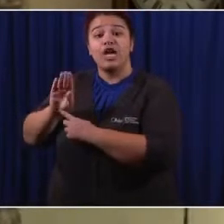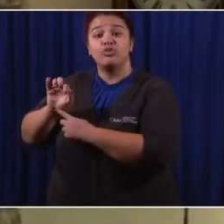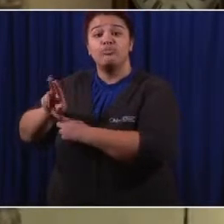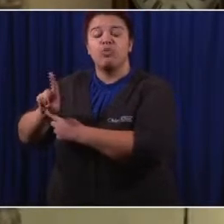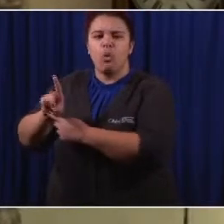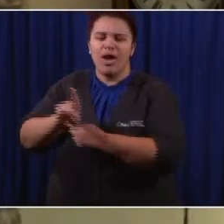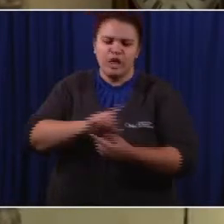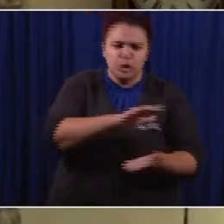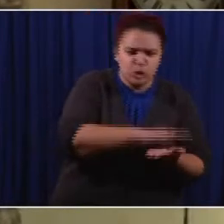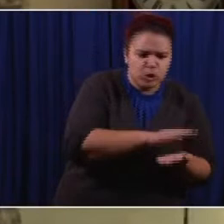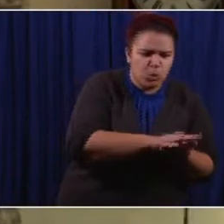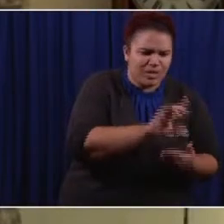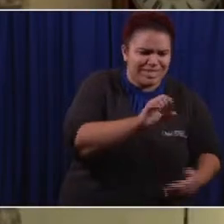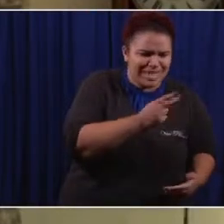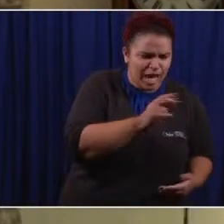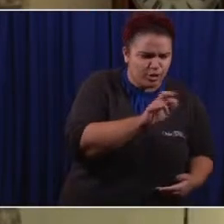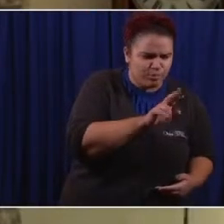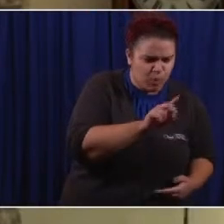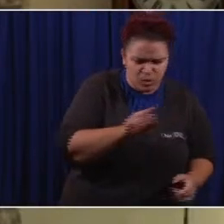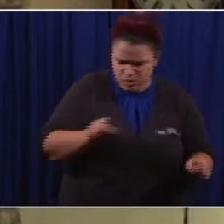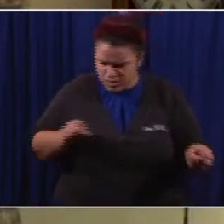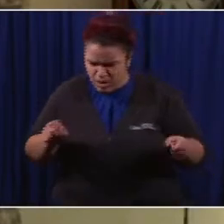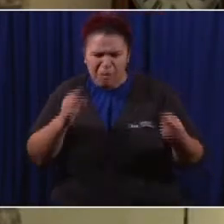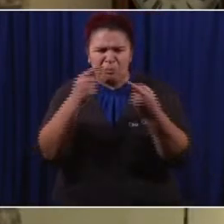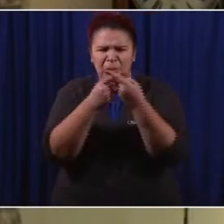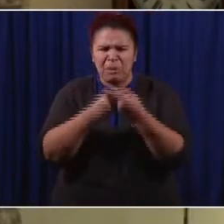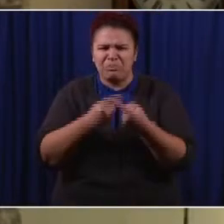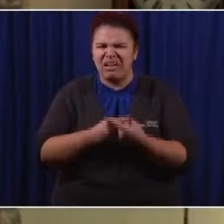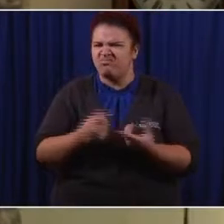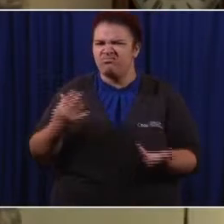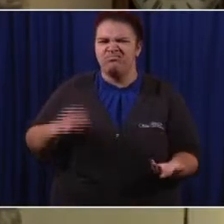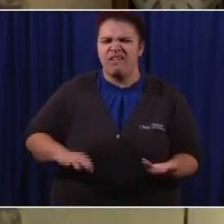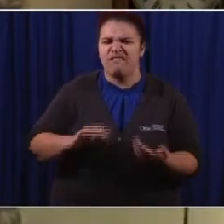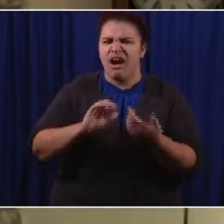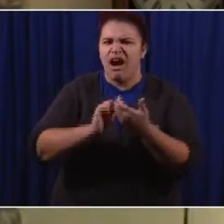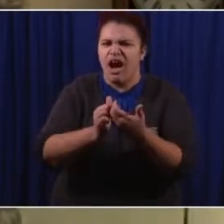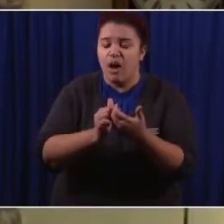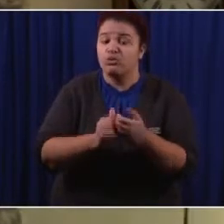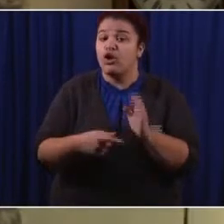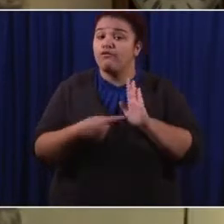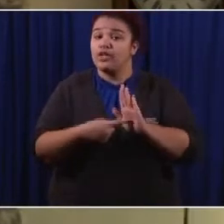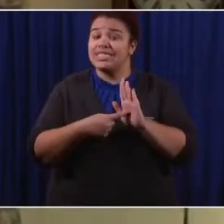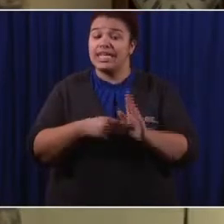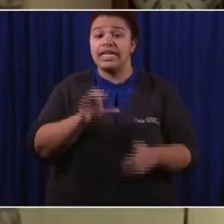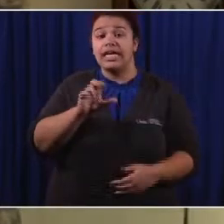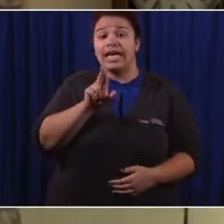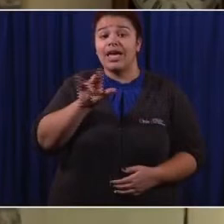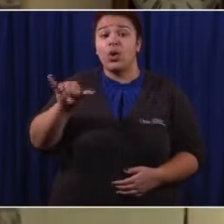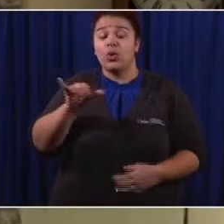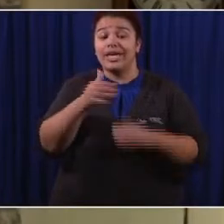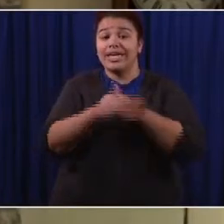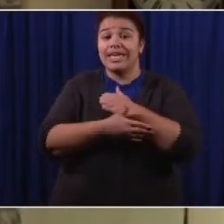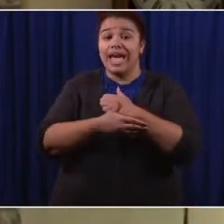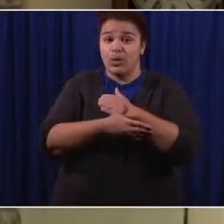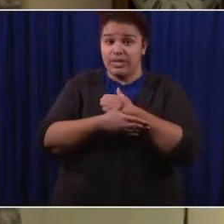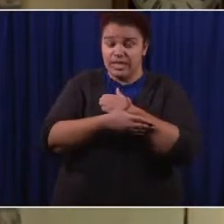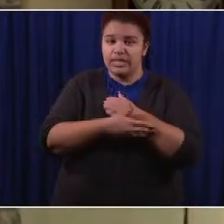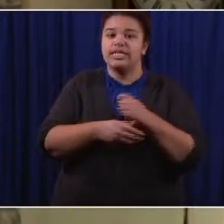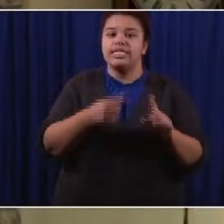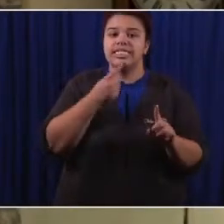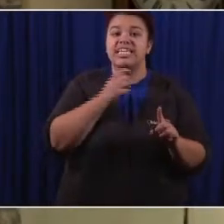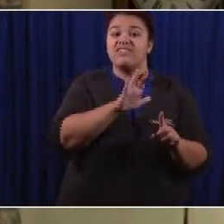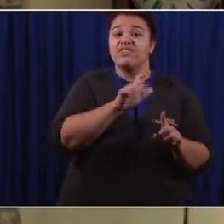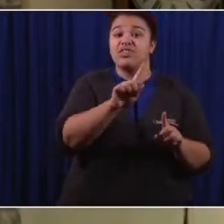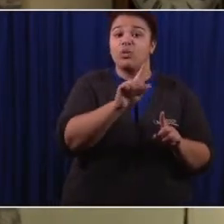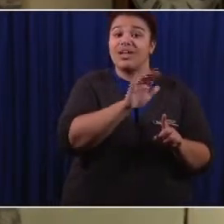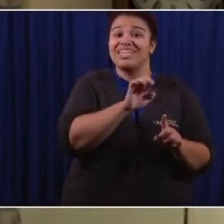dashboard seem to be far fewer than what schools have previously reported. For instance, in Cuyahoga County, health officials announced 51